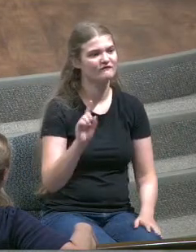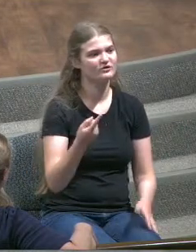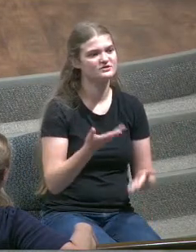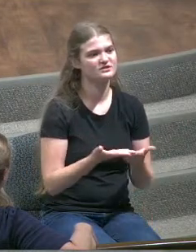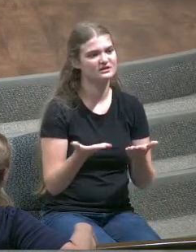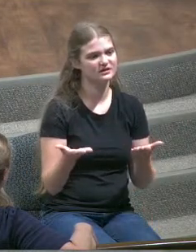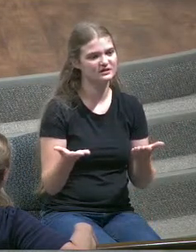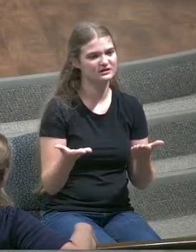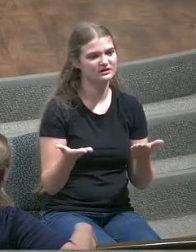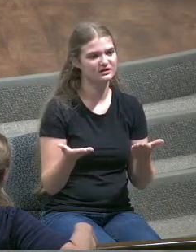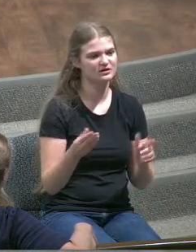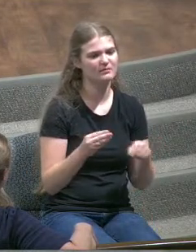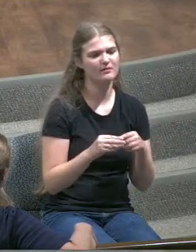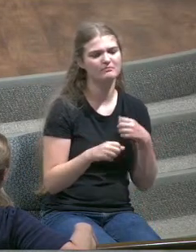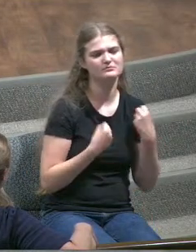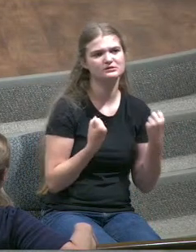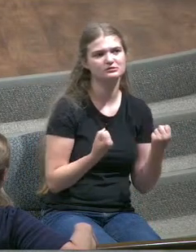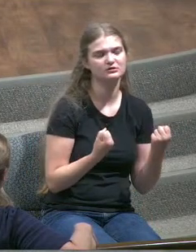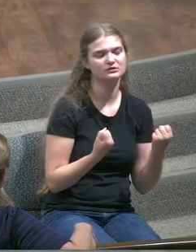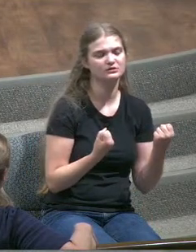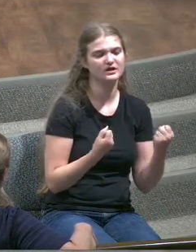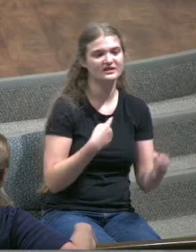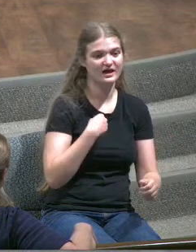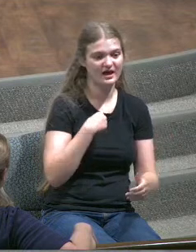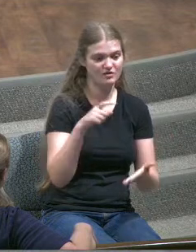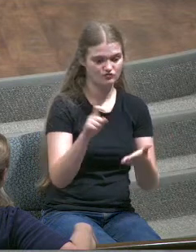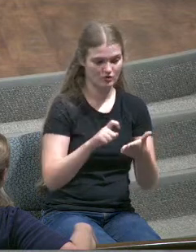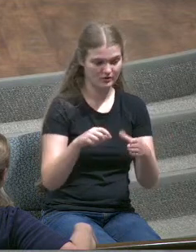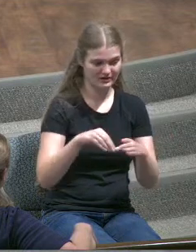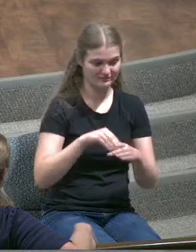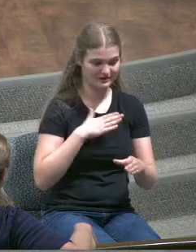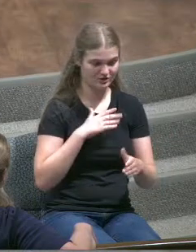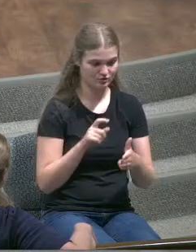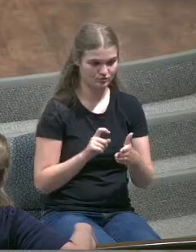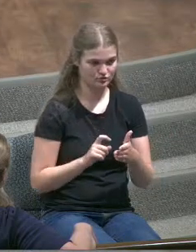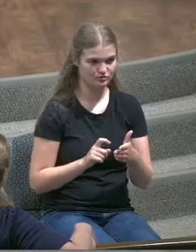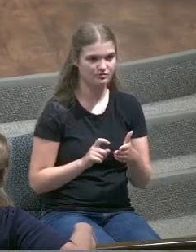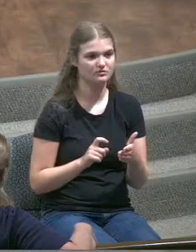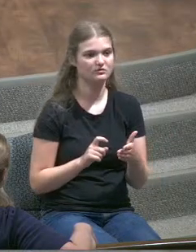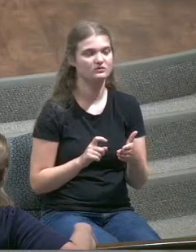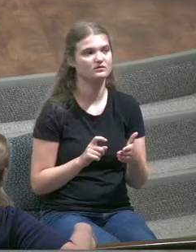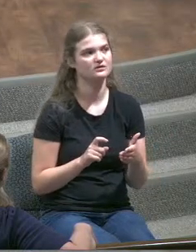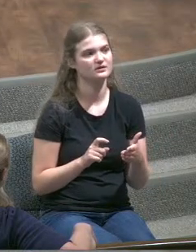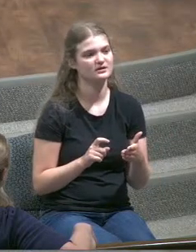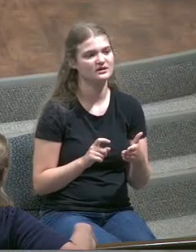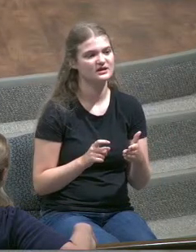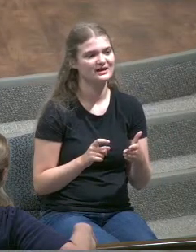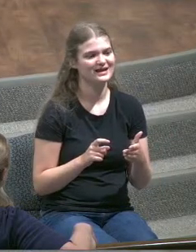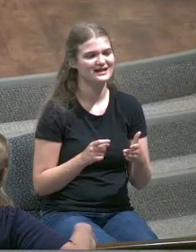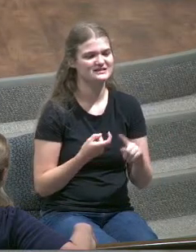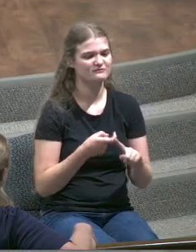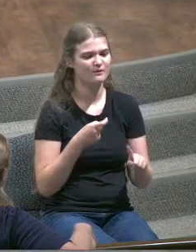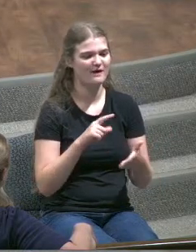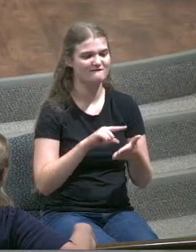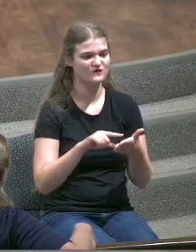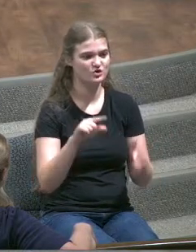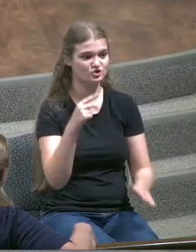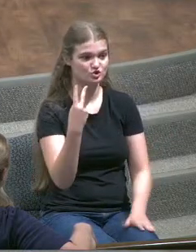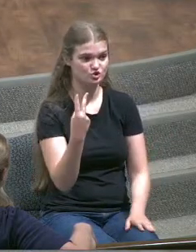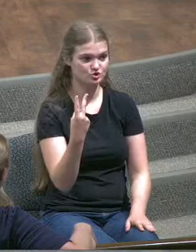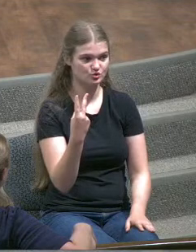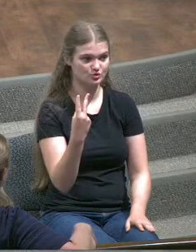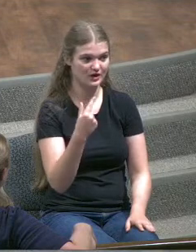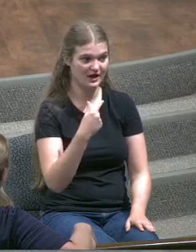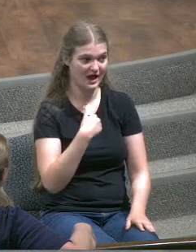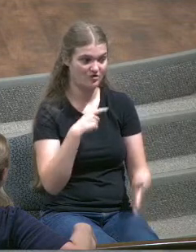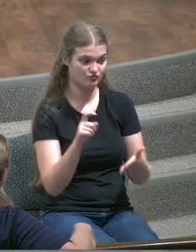thing with regard to power that I have written in my notes is it comes from verse 2, and I have